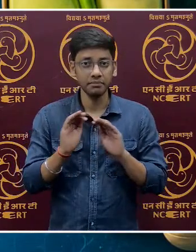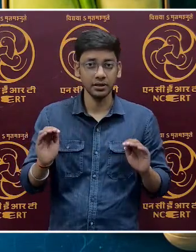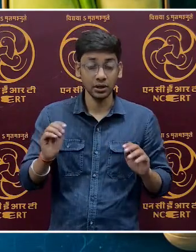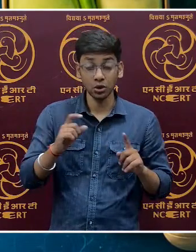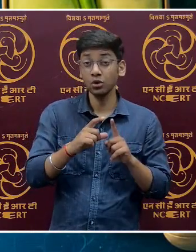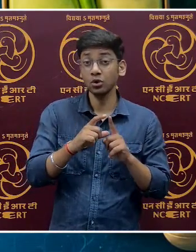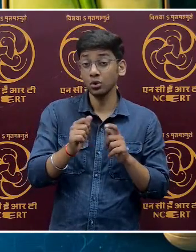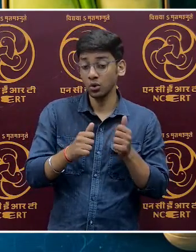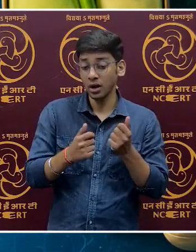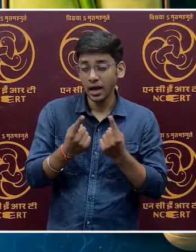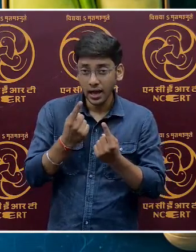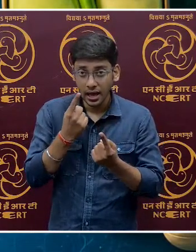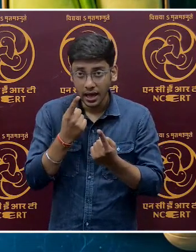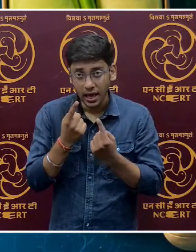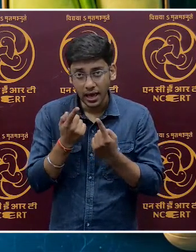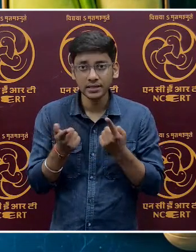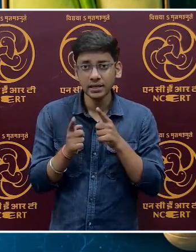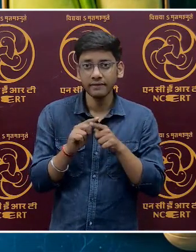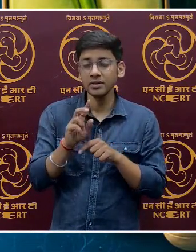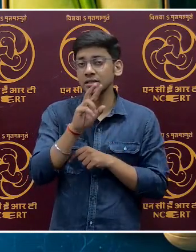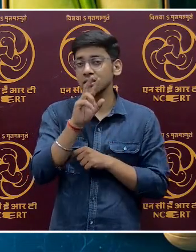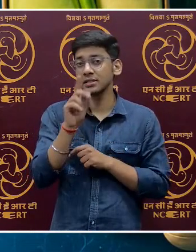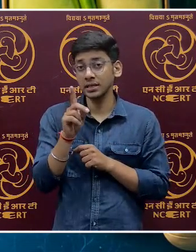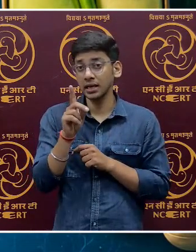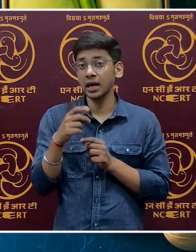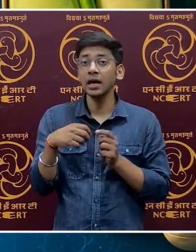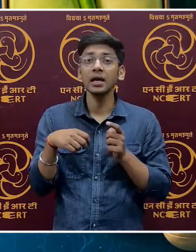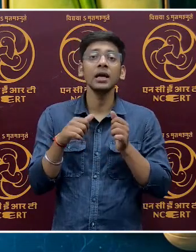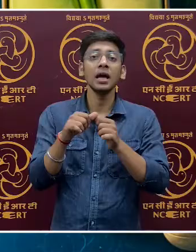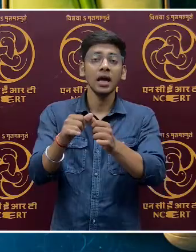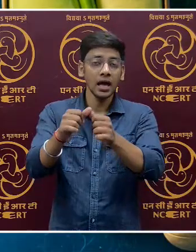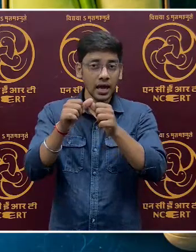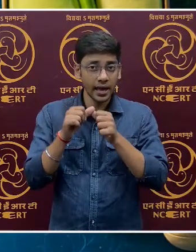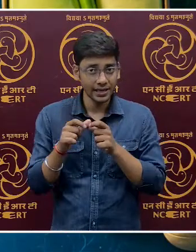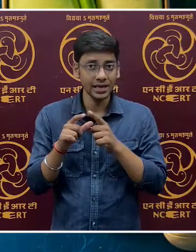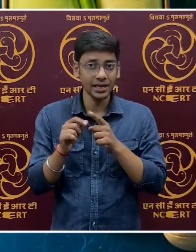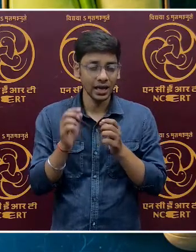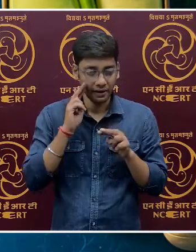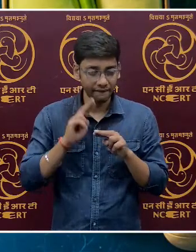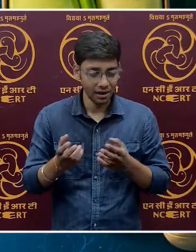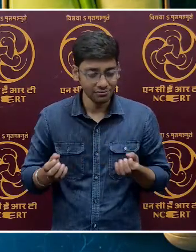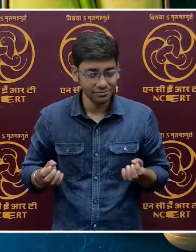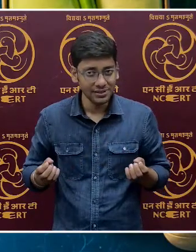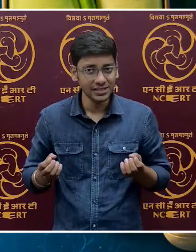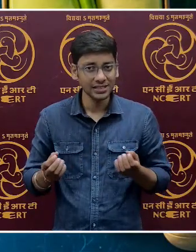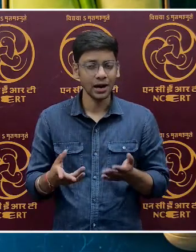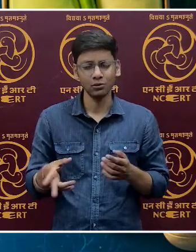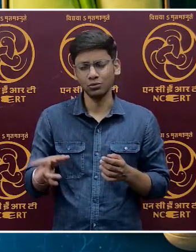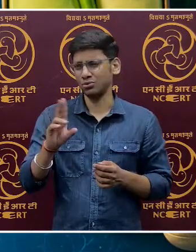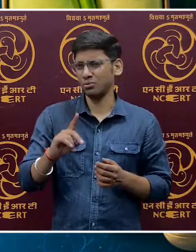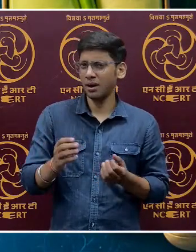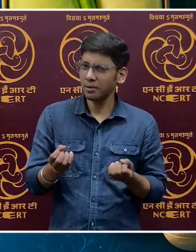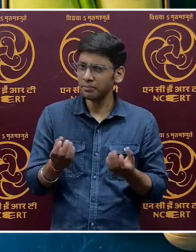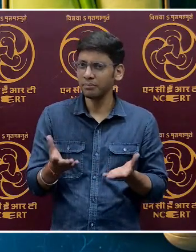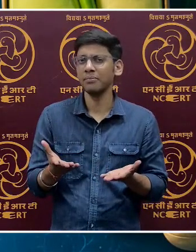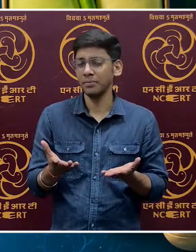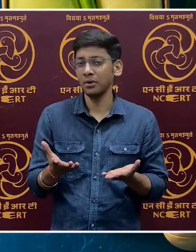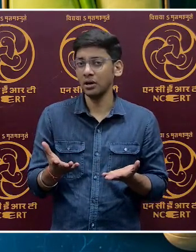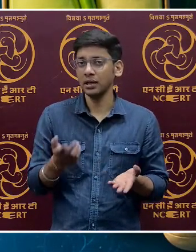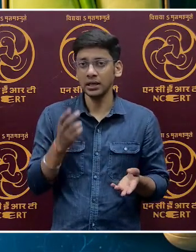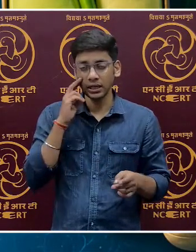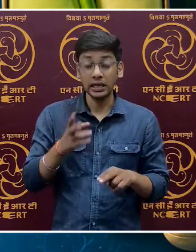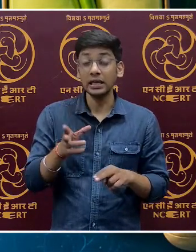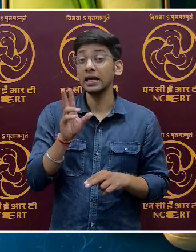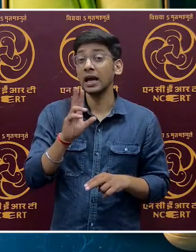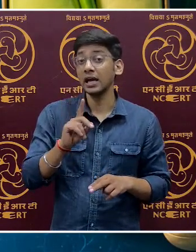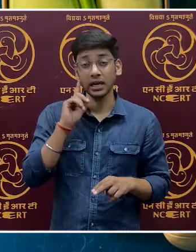the assessment, within a second we are going to get an answer. If you want to start it again you need to get it started. And again, if you